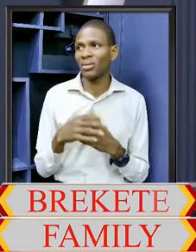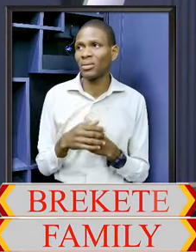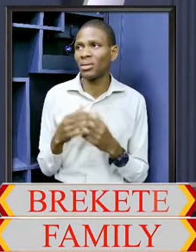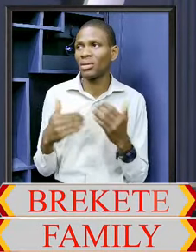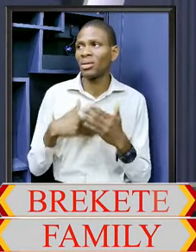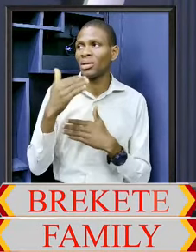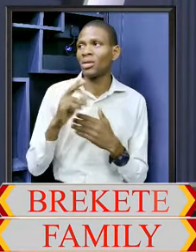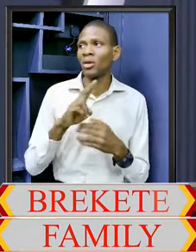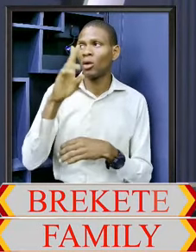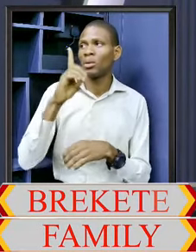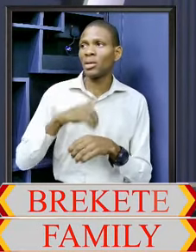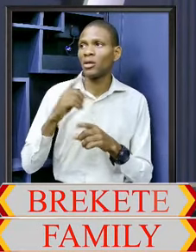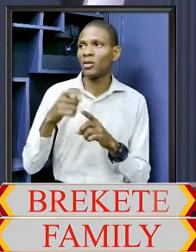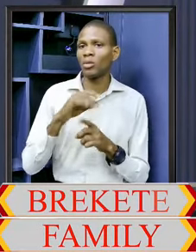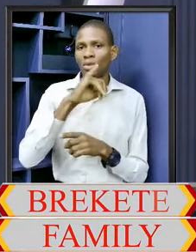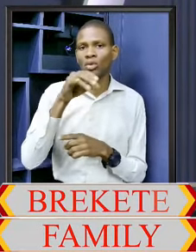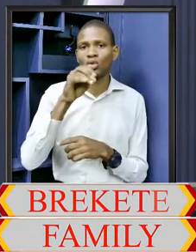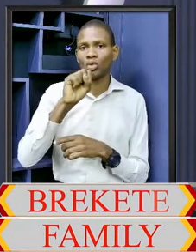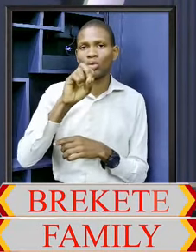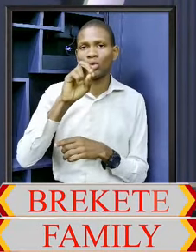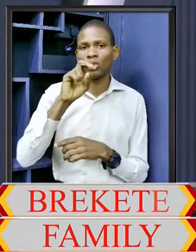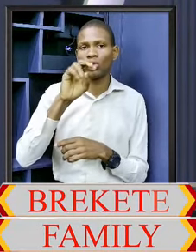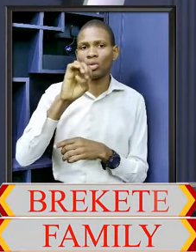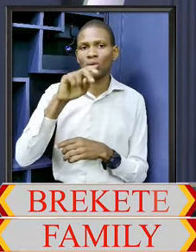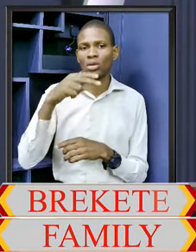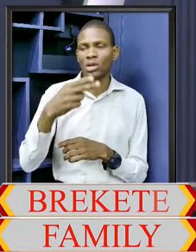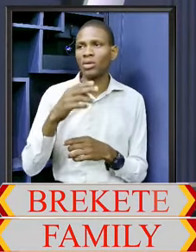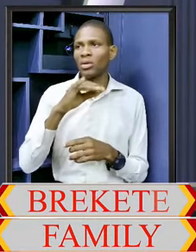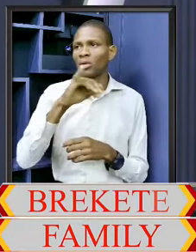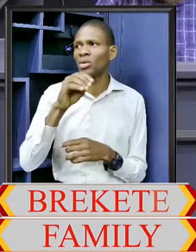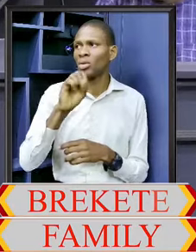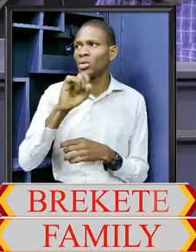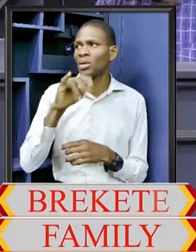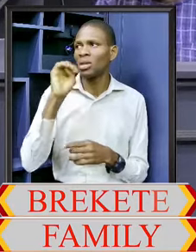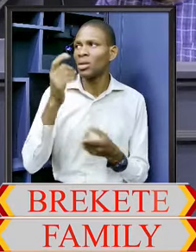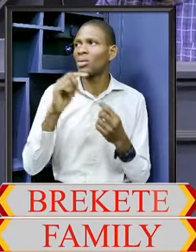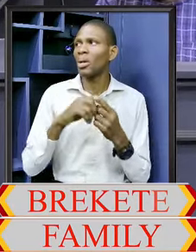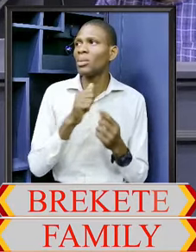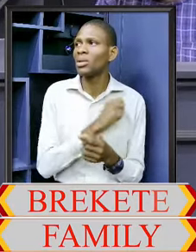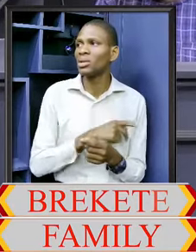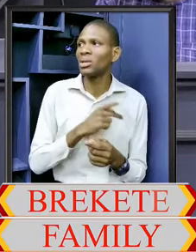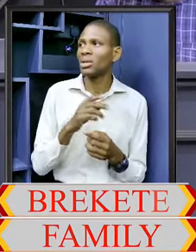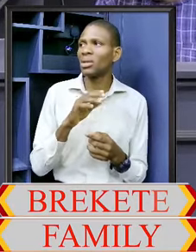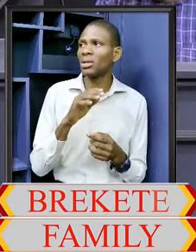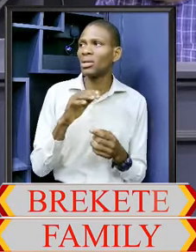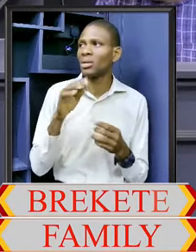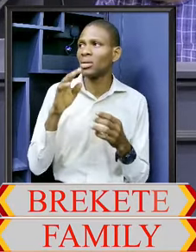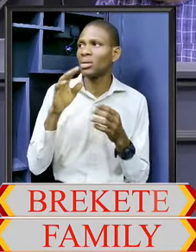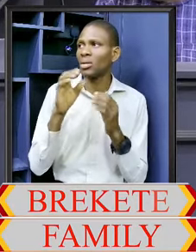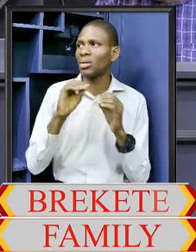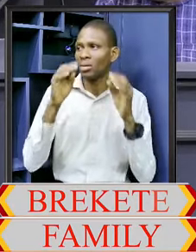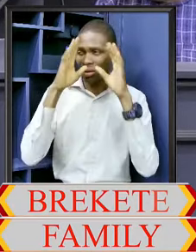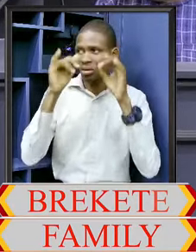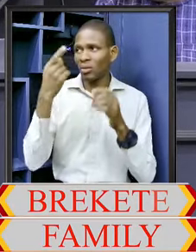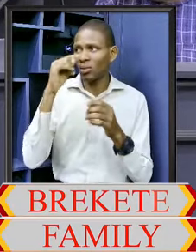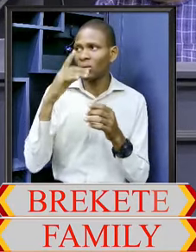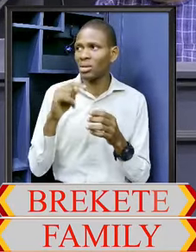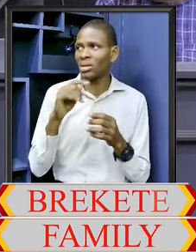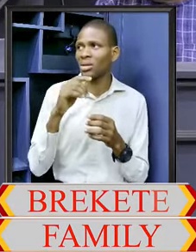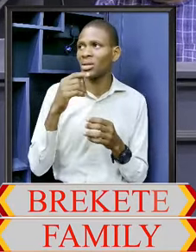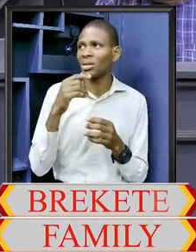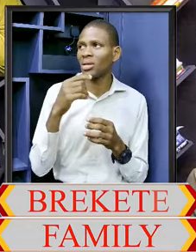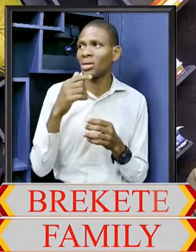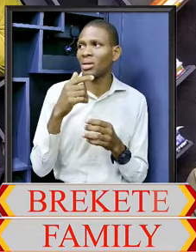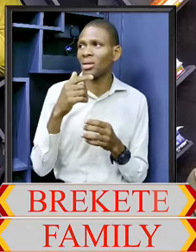update now from Joseph Josiah. He say he can appreciate the ordinary president for the organic fertilizer where he give